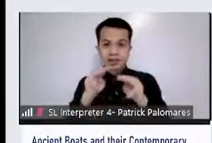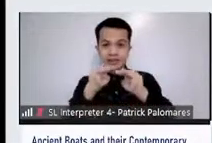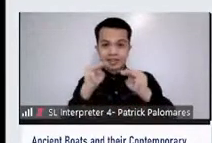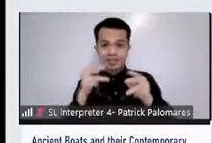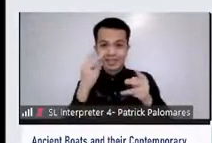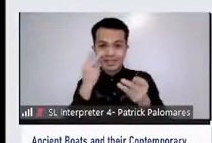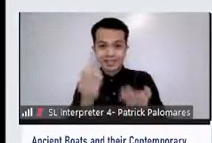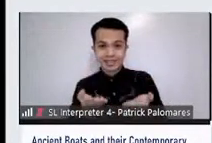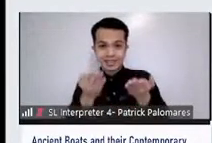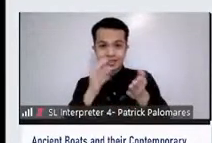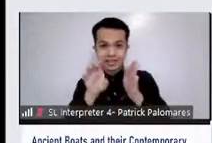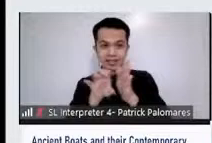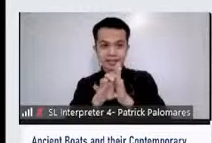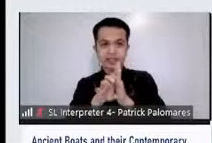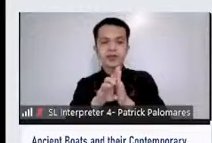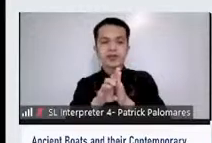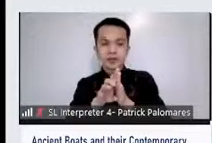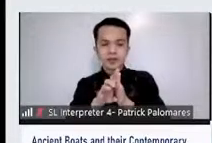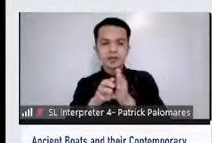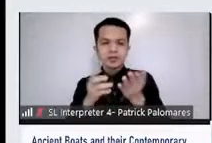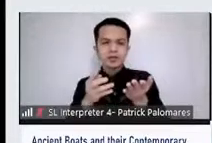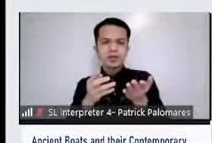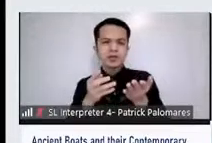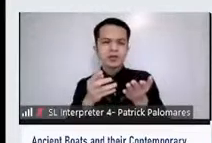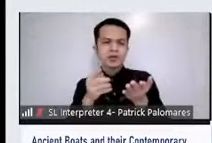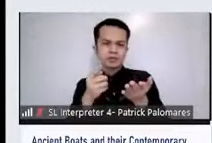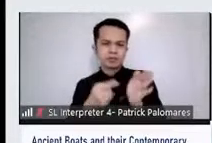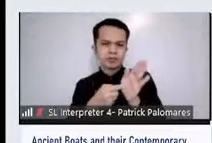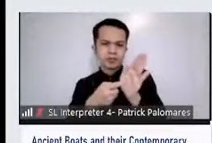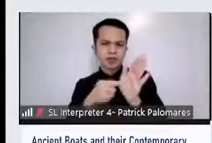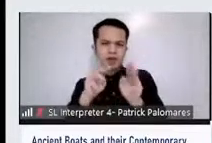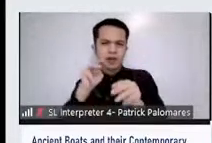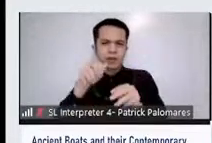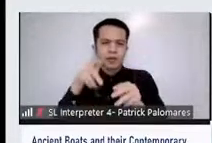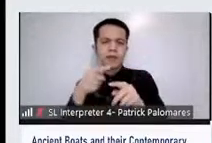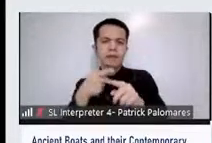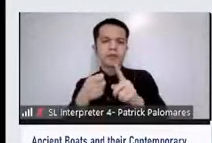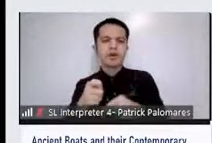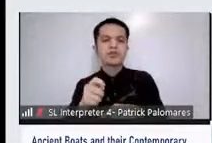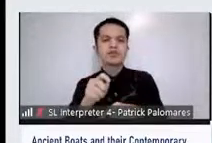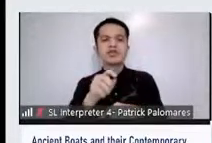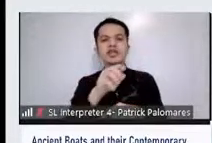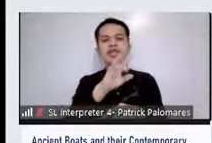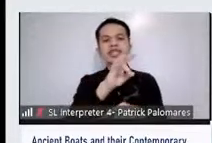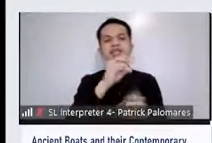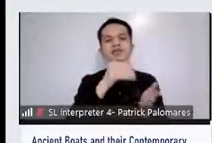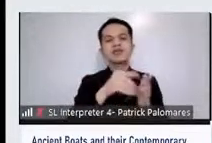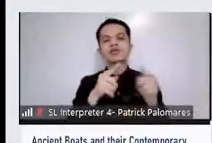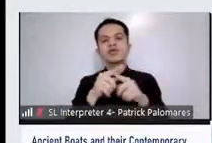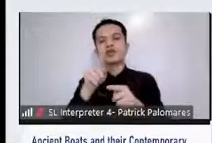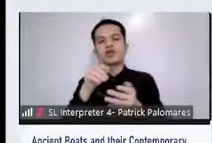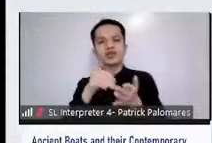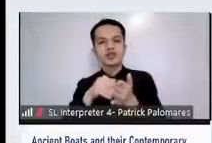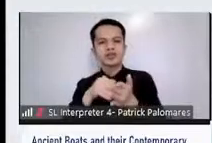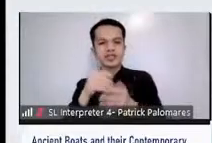map from the 7,000 to 1,000 years ago. You can see the flowing Agusan River in here.